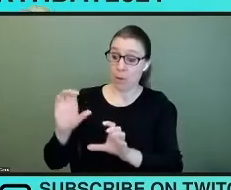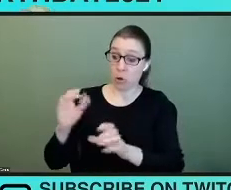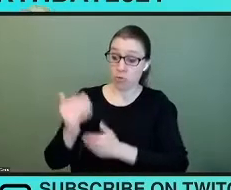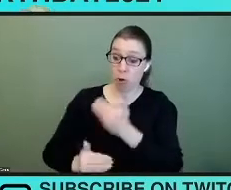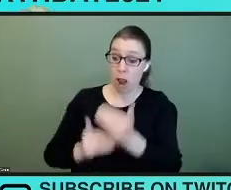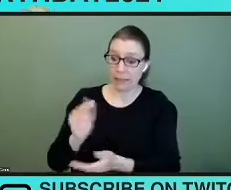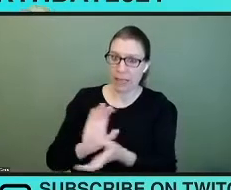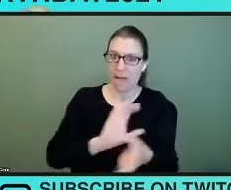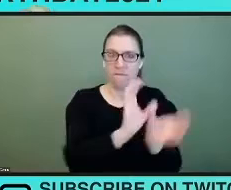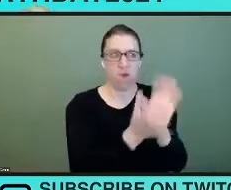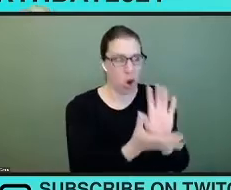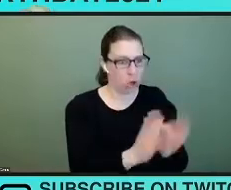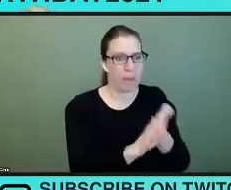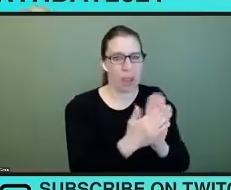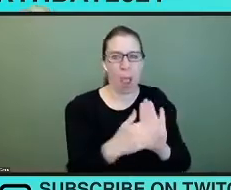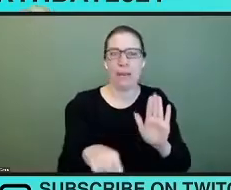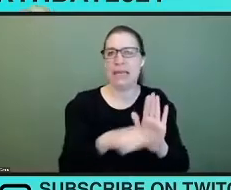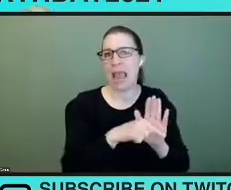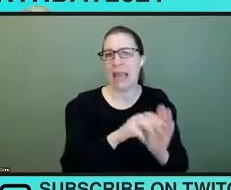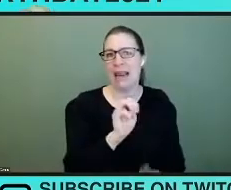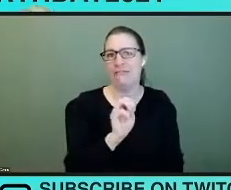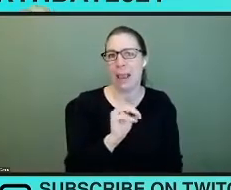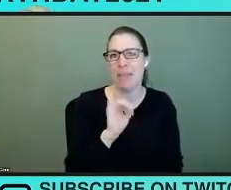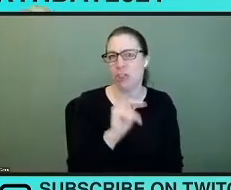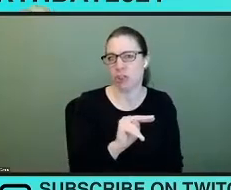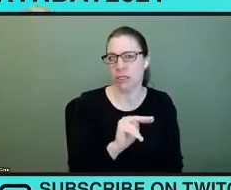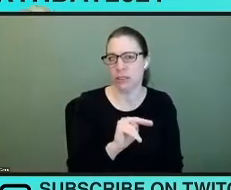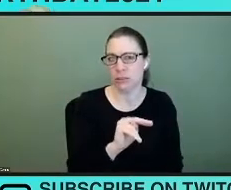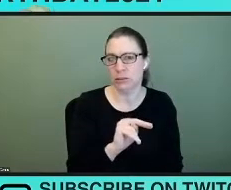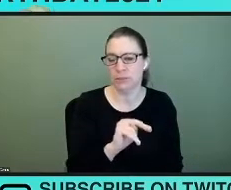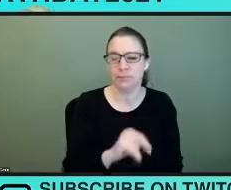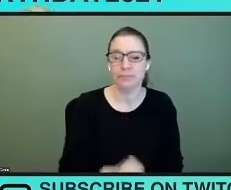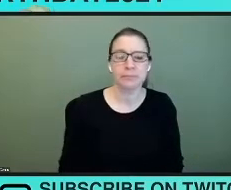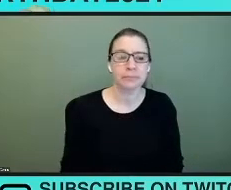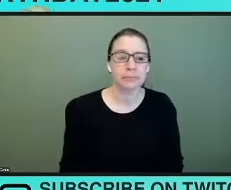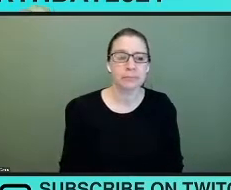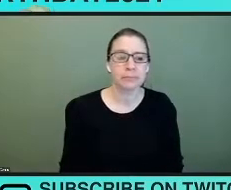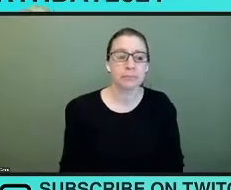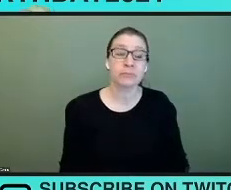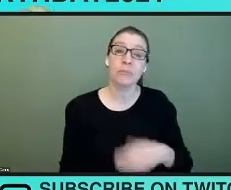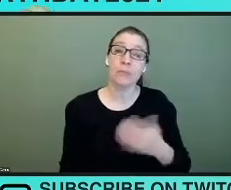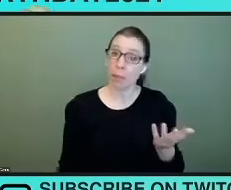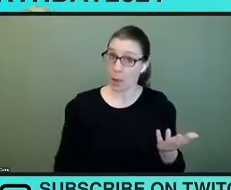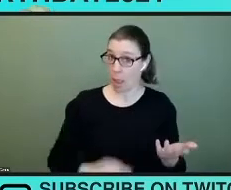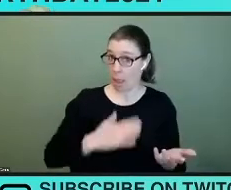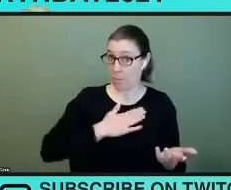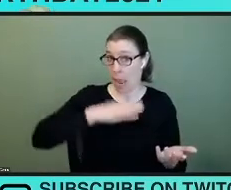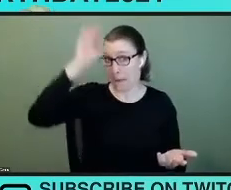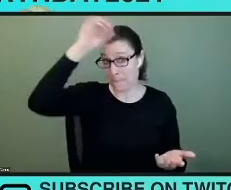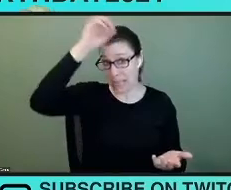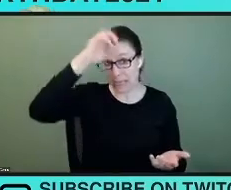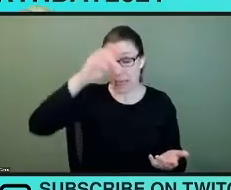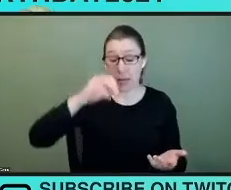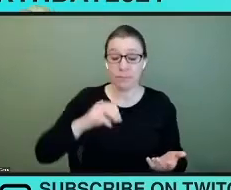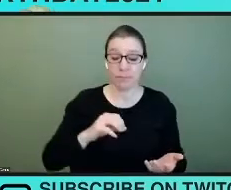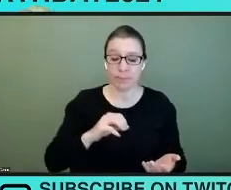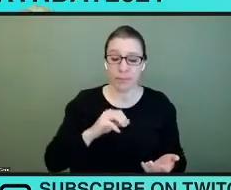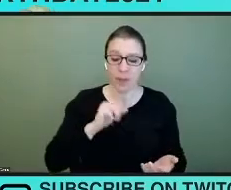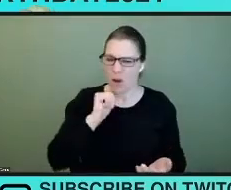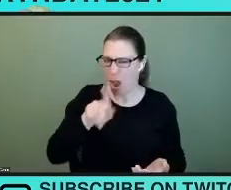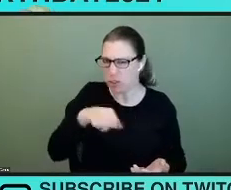together? So for me, I think it's not only near term, but I would like to say this is